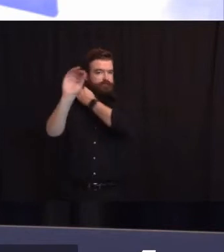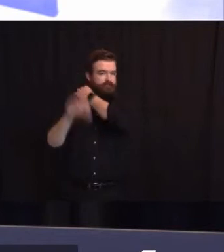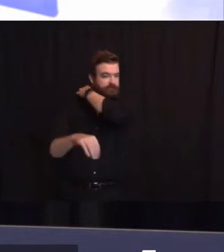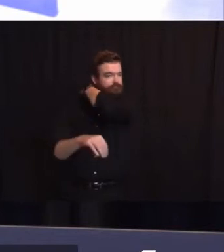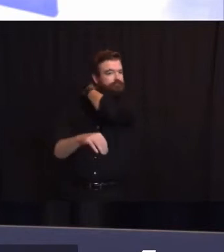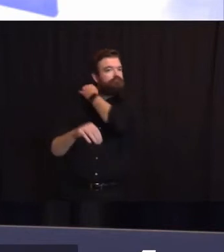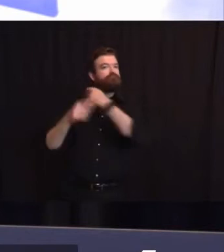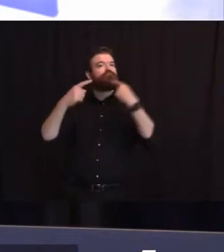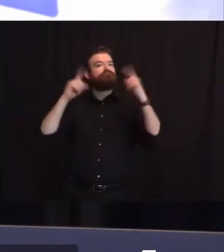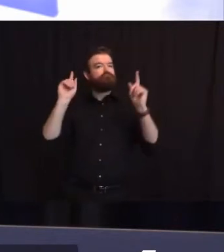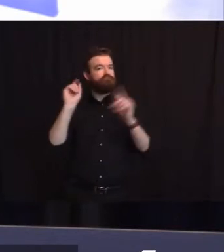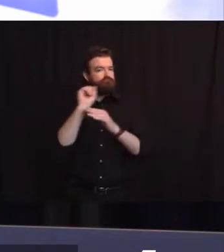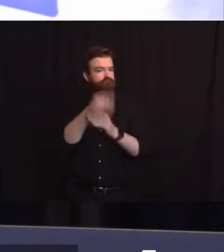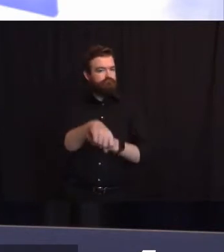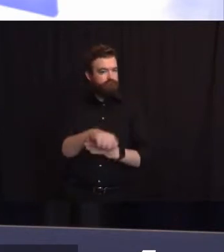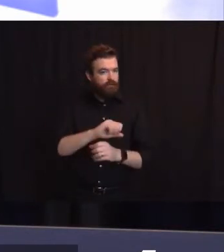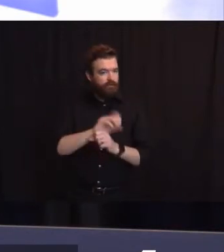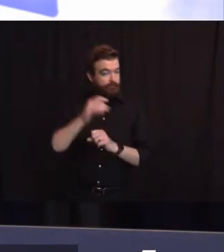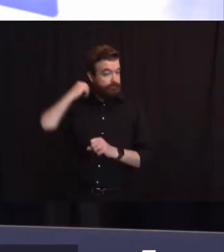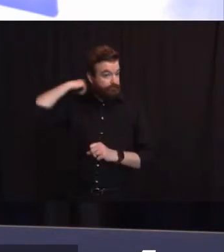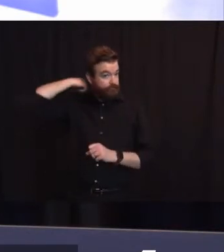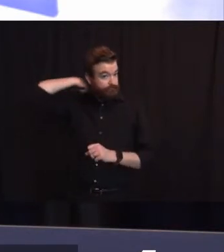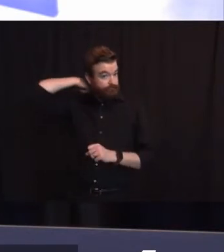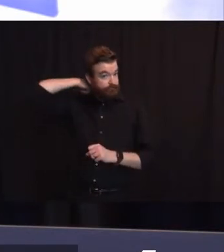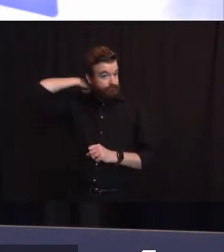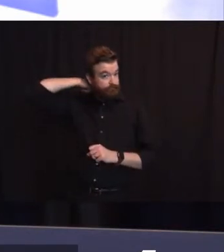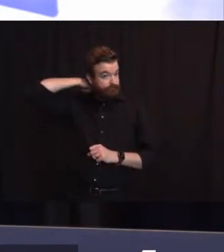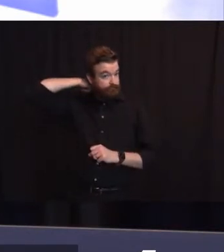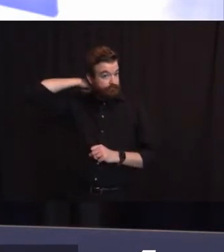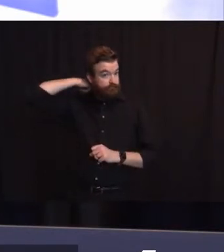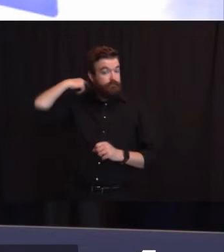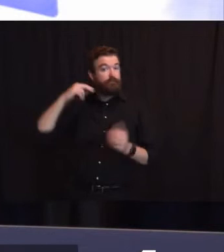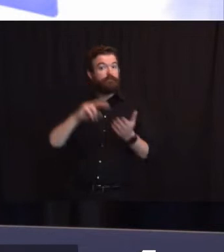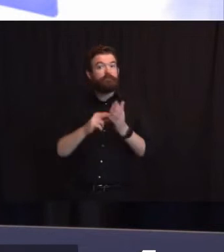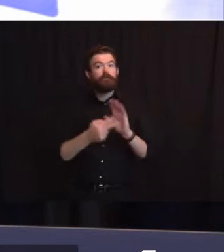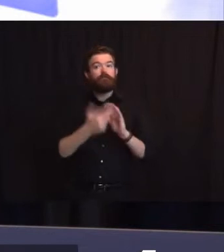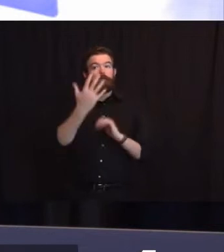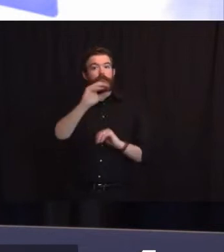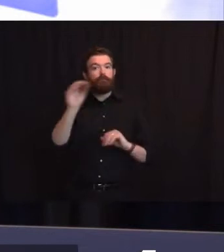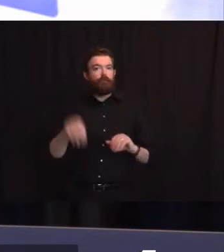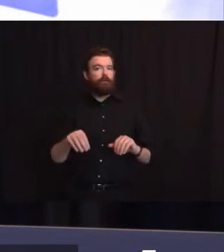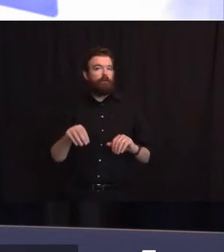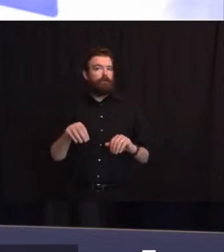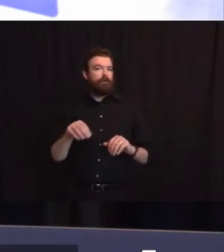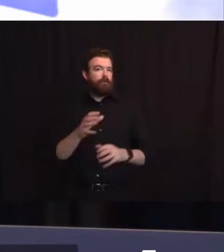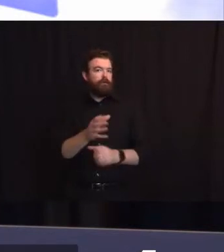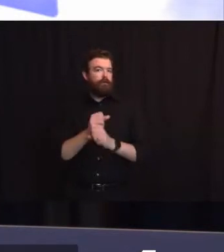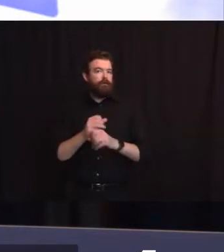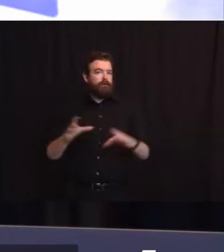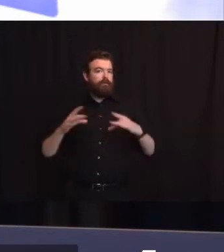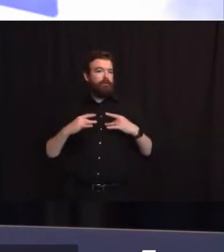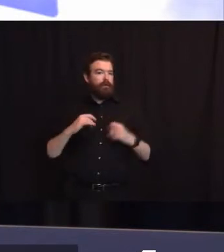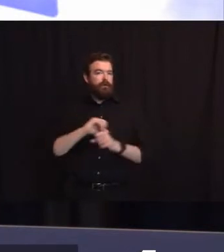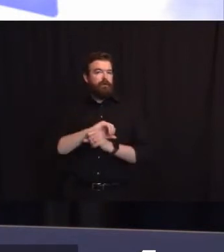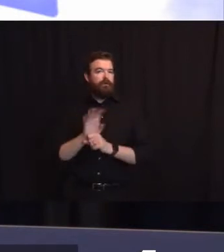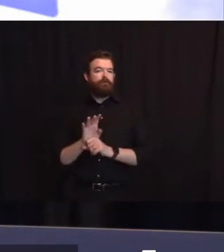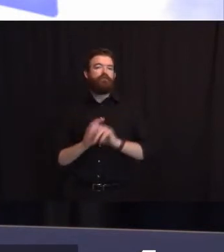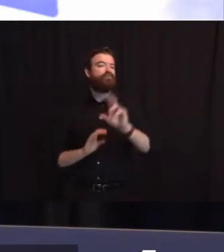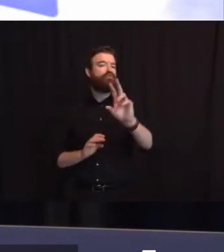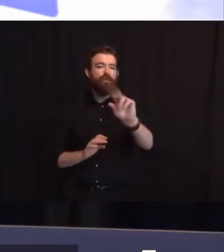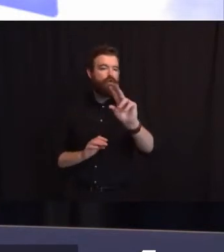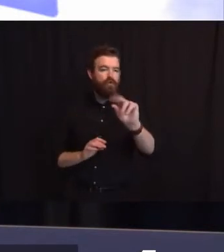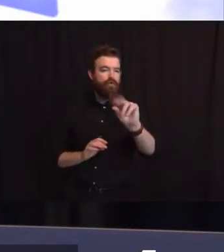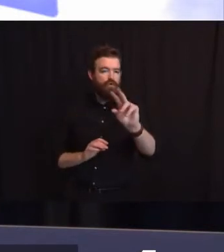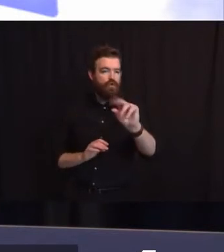5% chance of getting the disease. However, we don't yet know how effective the vaccine is against any particular